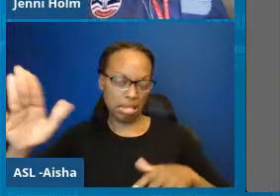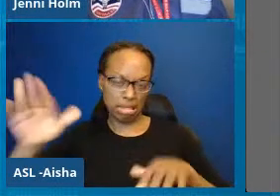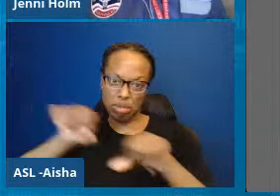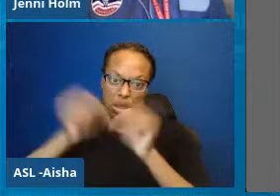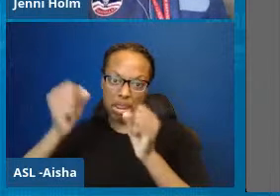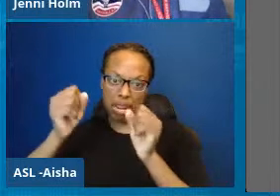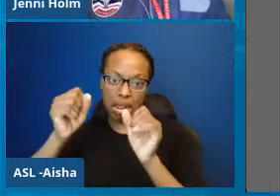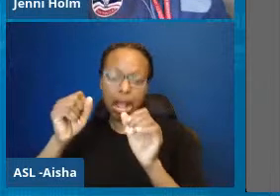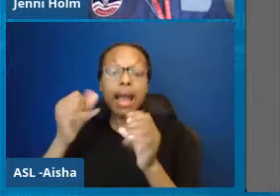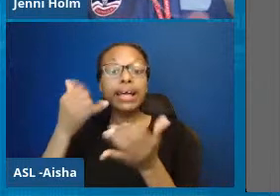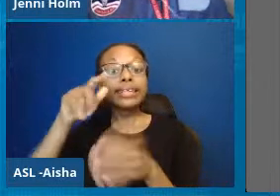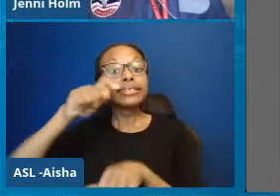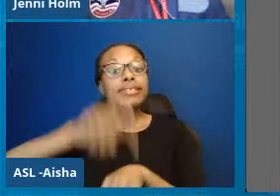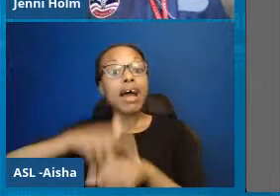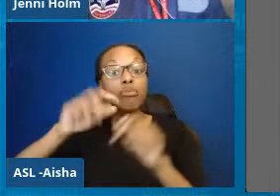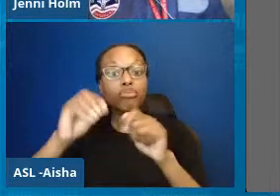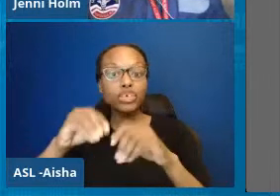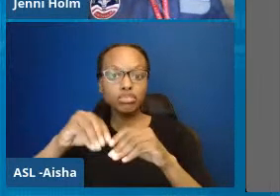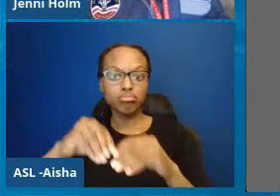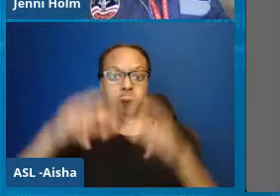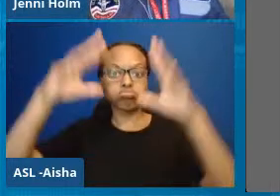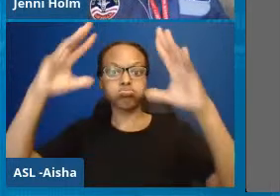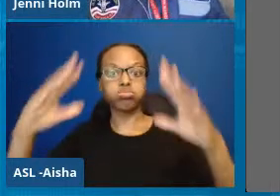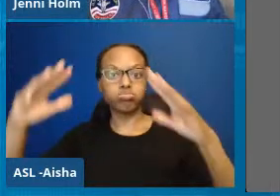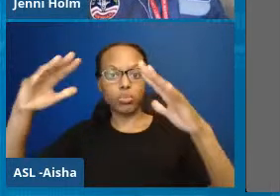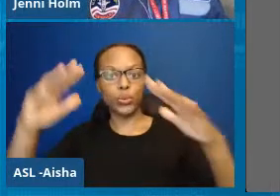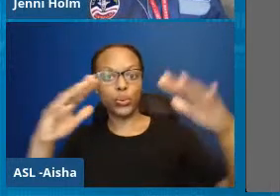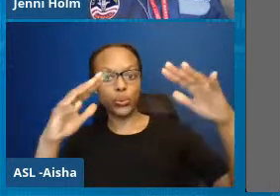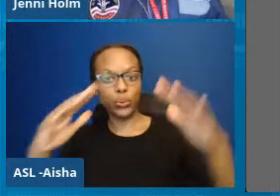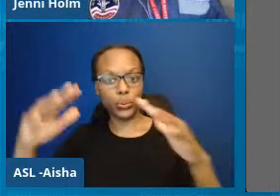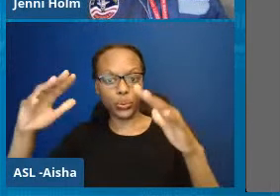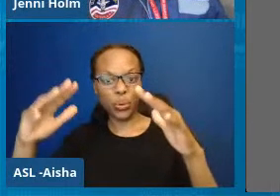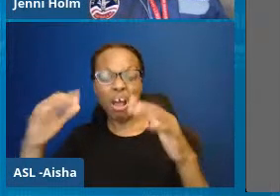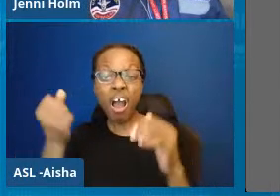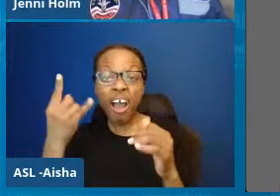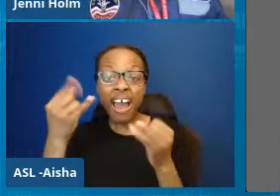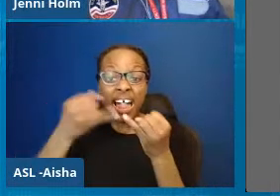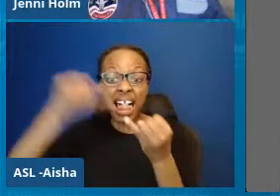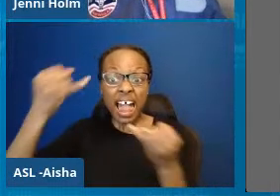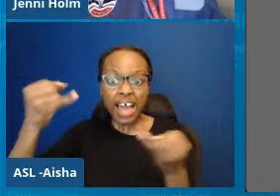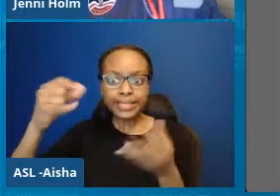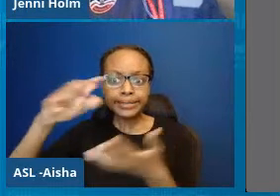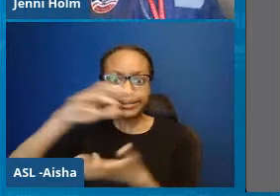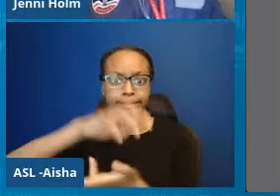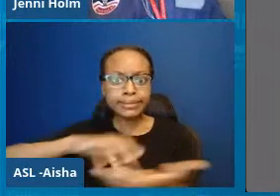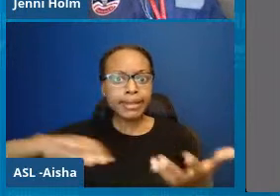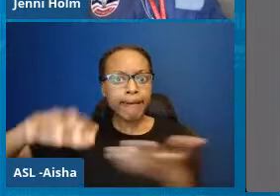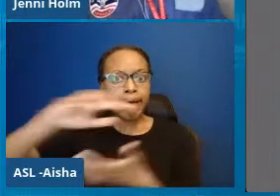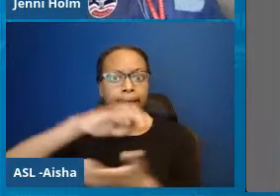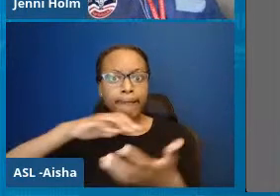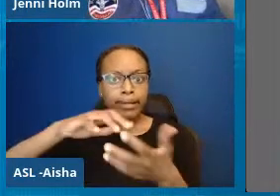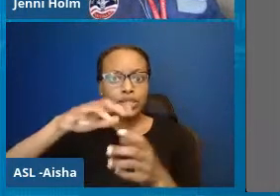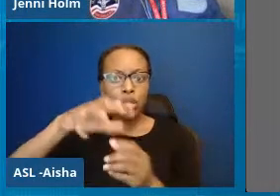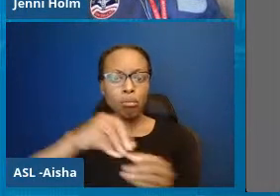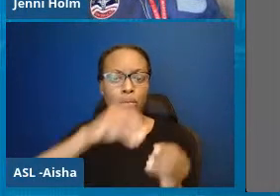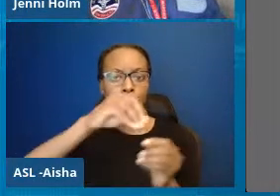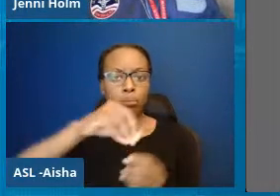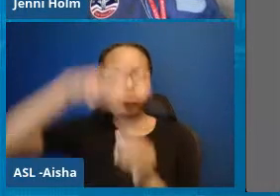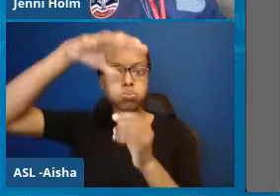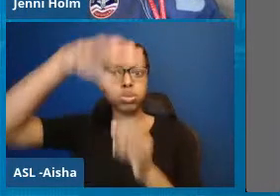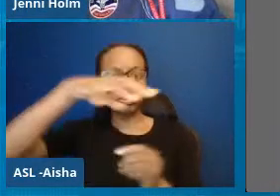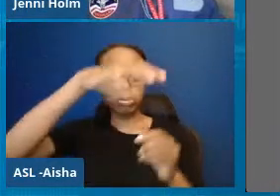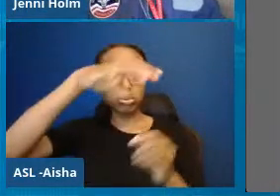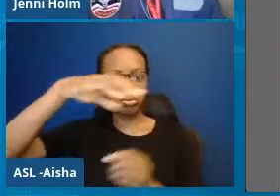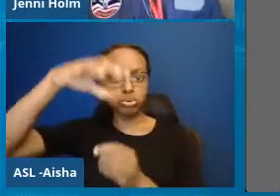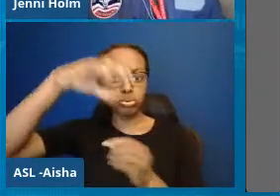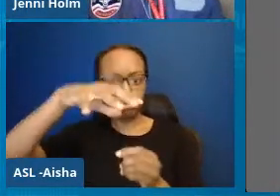Oops, they're all tangled. Which line leads to the parachutes? Follow it, then follow the directions. So you guys, this is a tangle activity